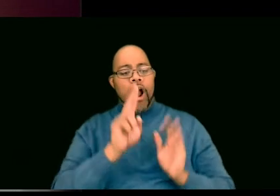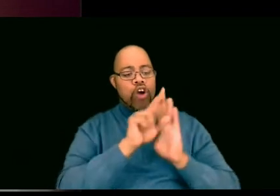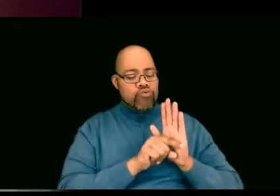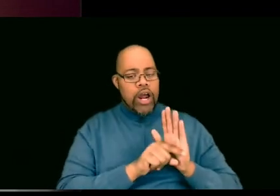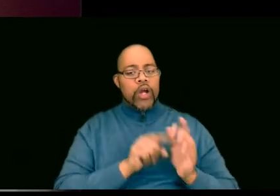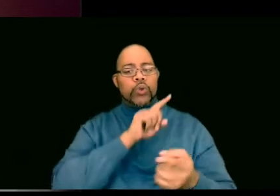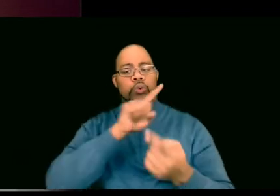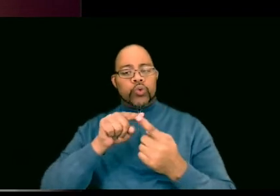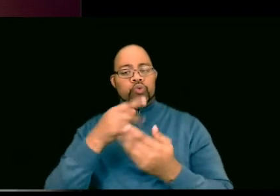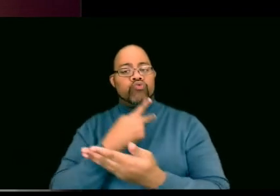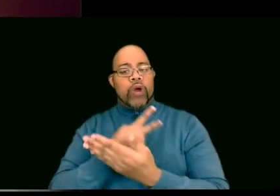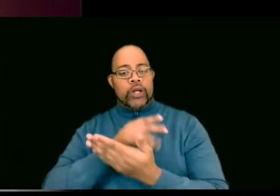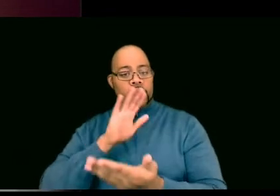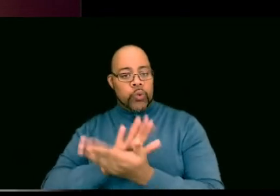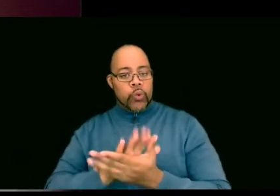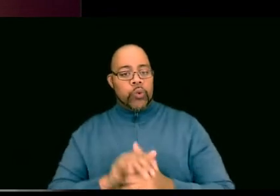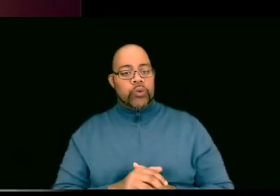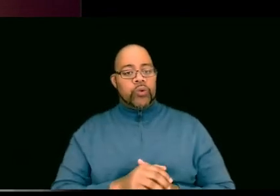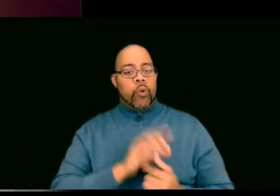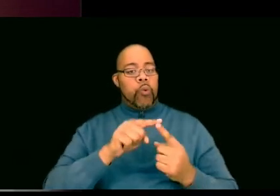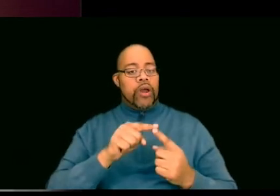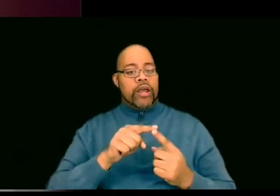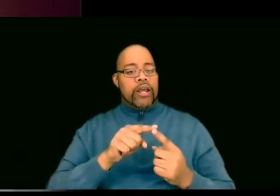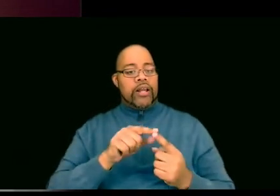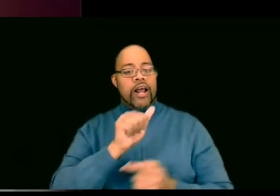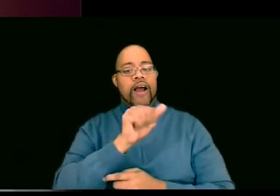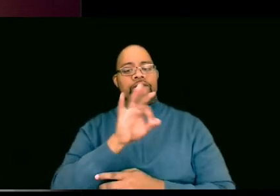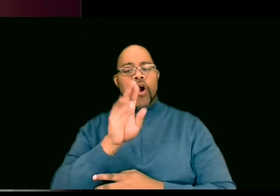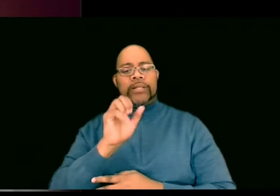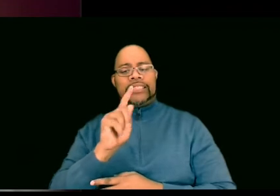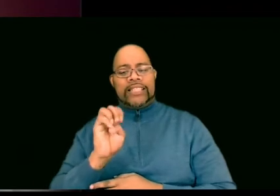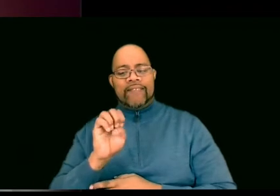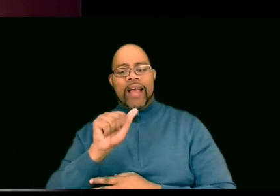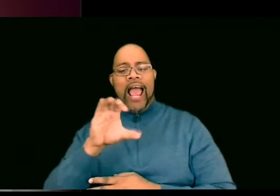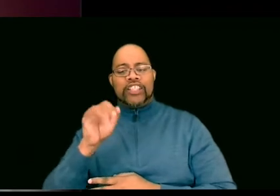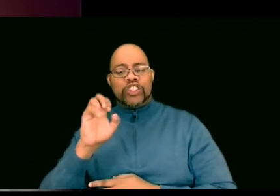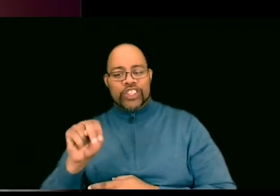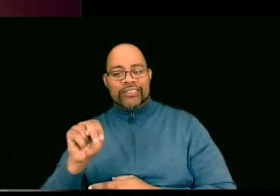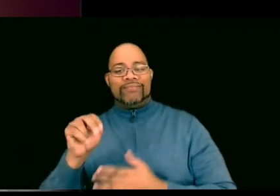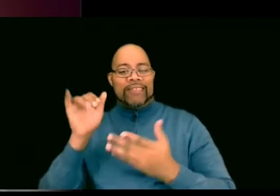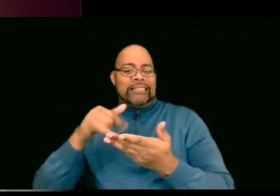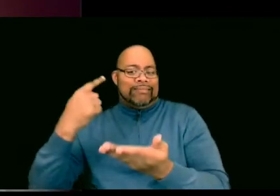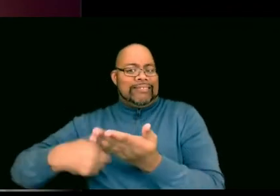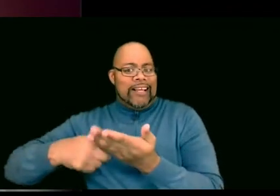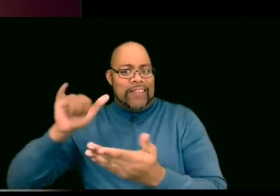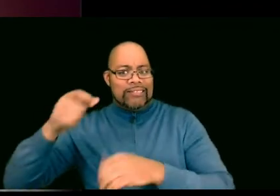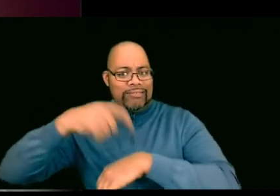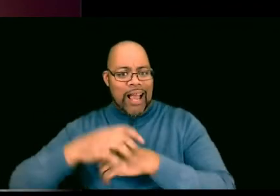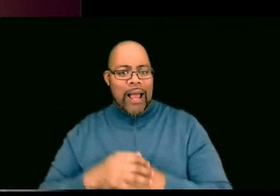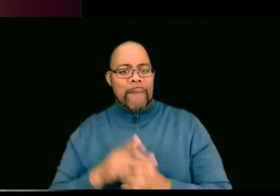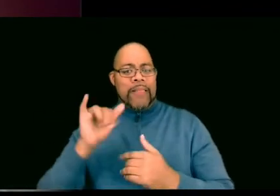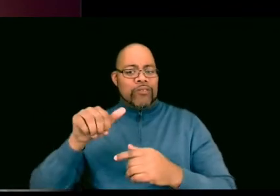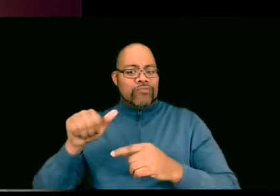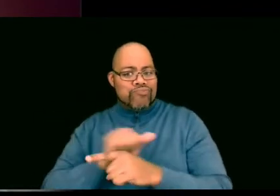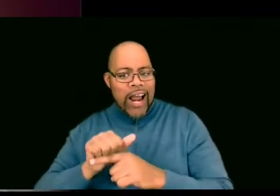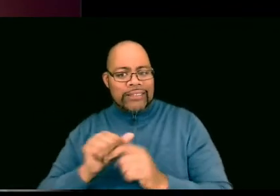from undergrad to graduate school when affirmative action was in the air, you see, and